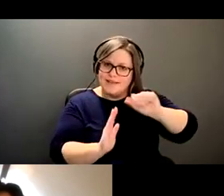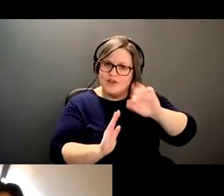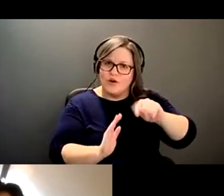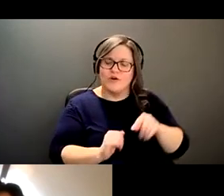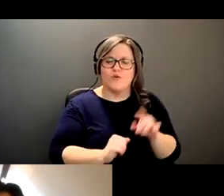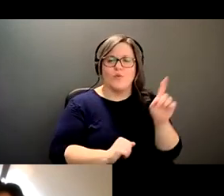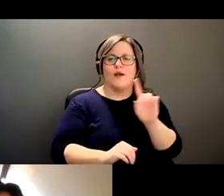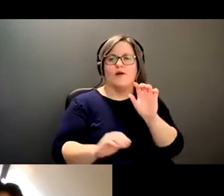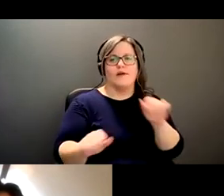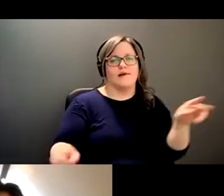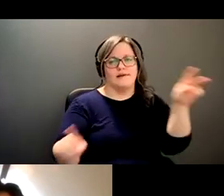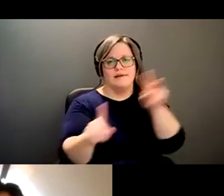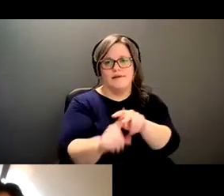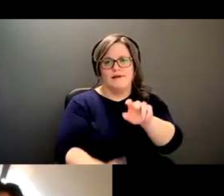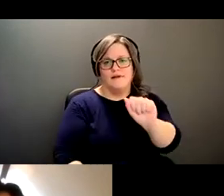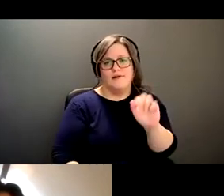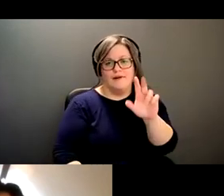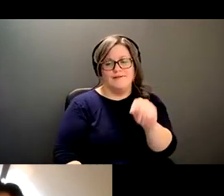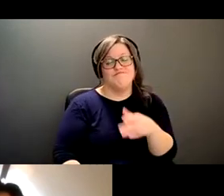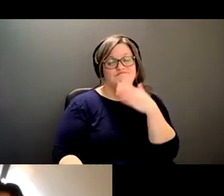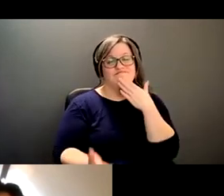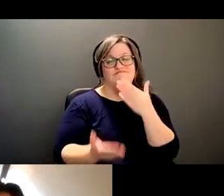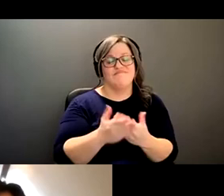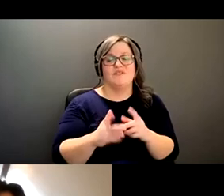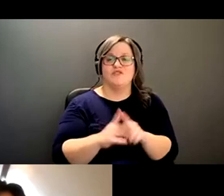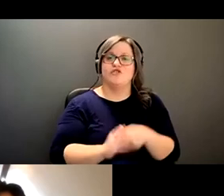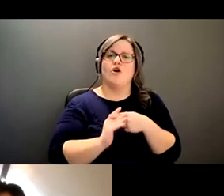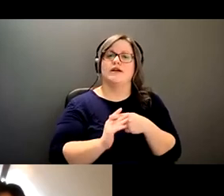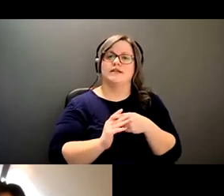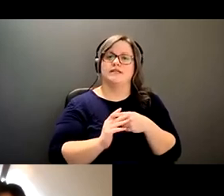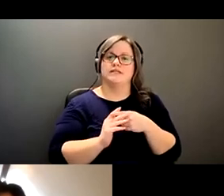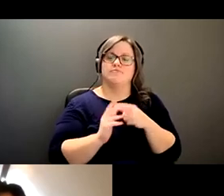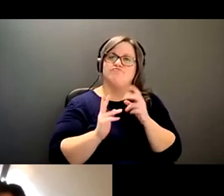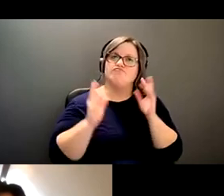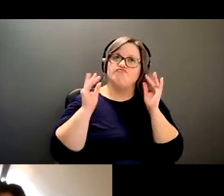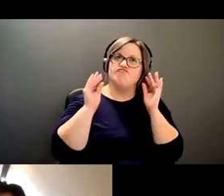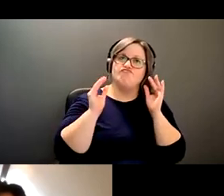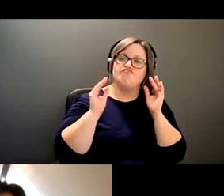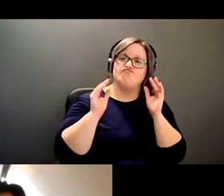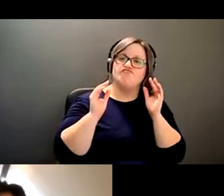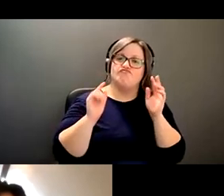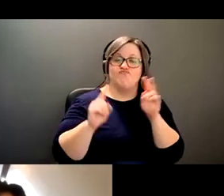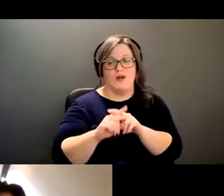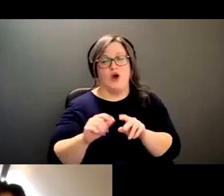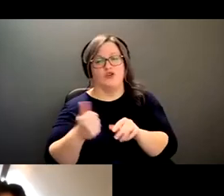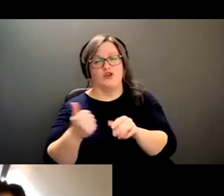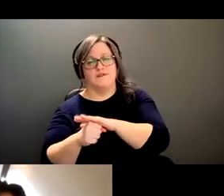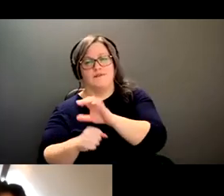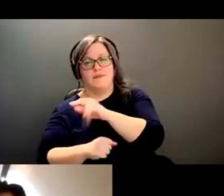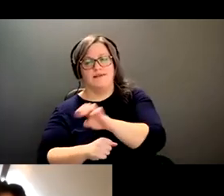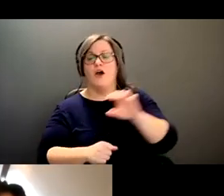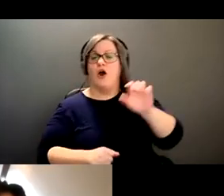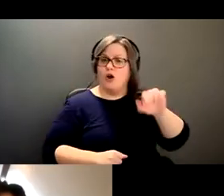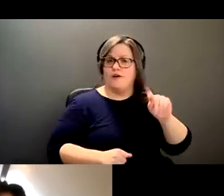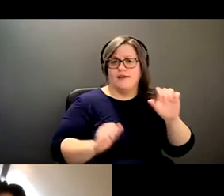relevant is a good starting point to kind of explore alternative spaces, because it could be, you know, the everyday mundane,